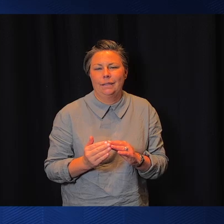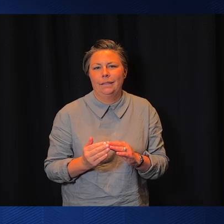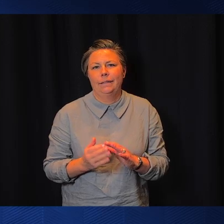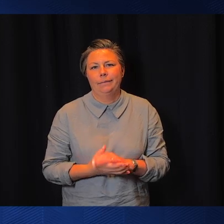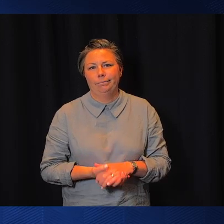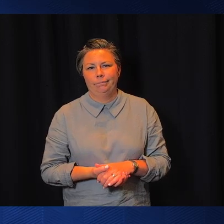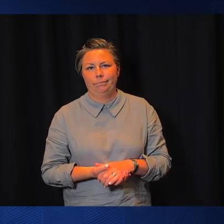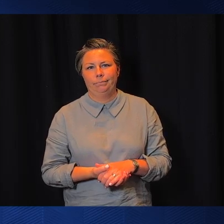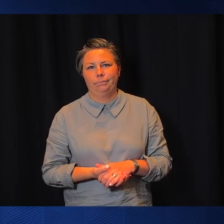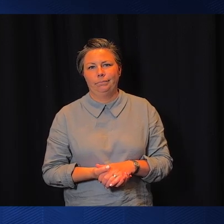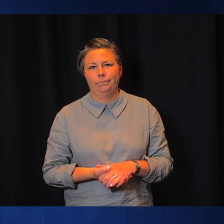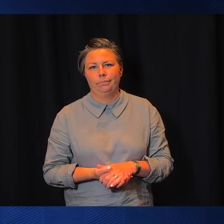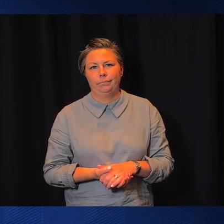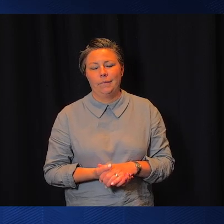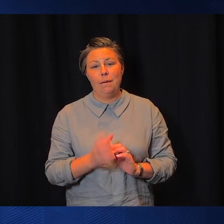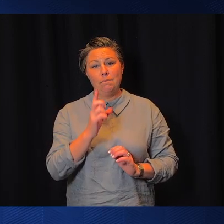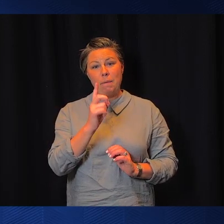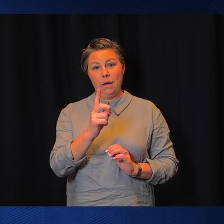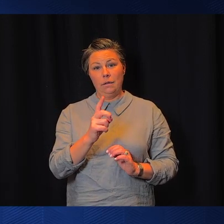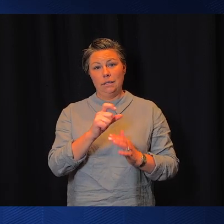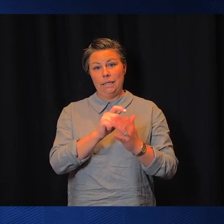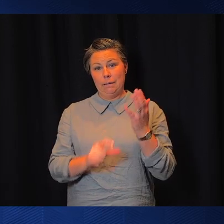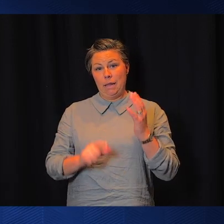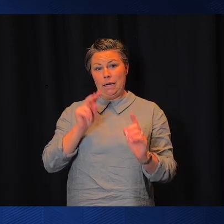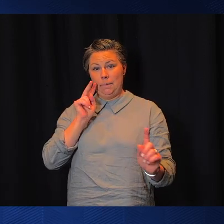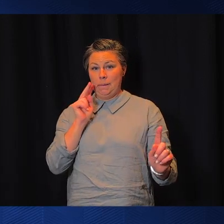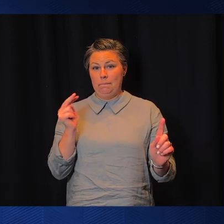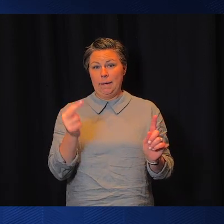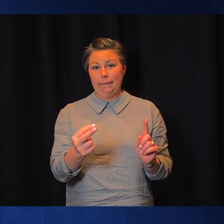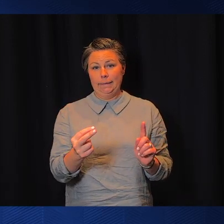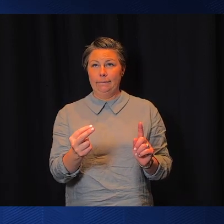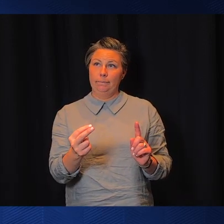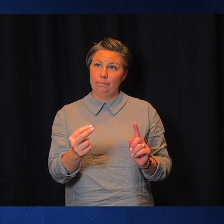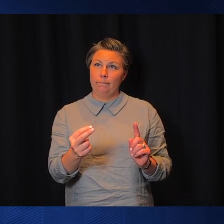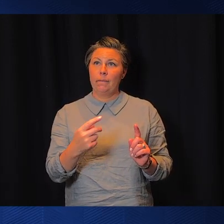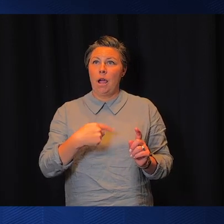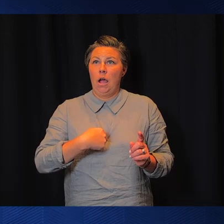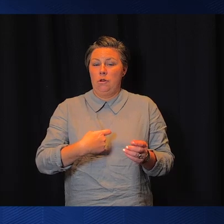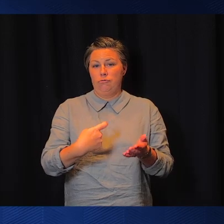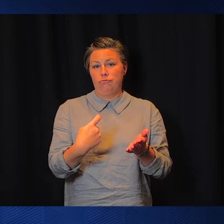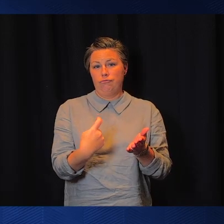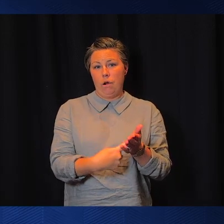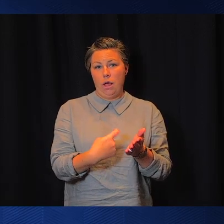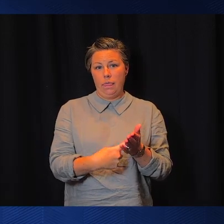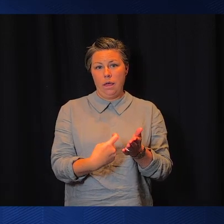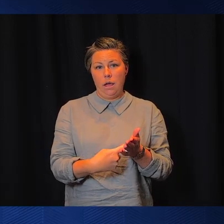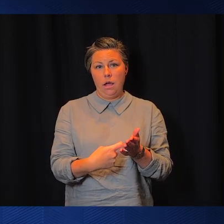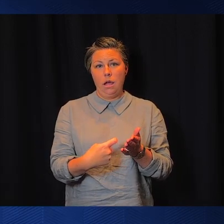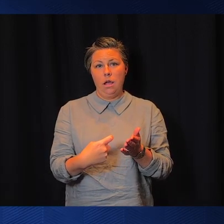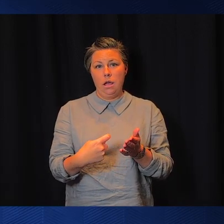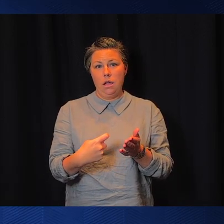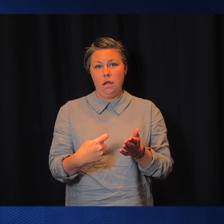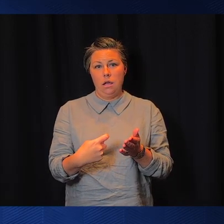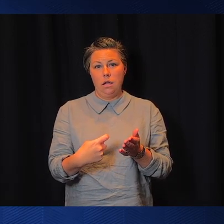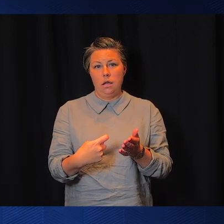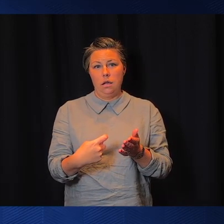of lens of disability, we would like to see that we are in the center of